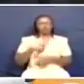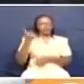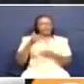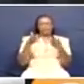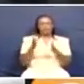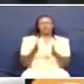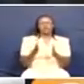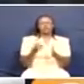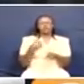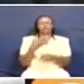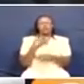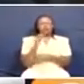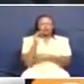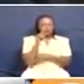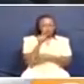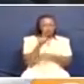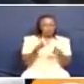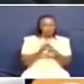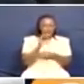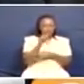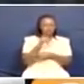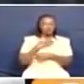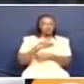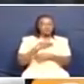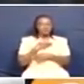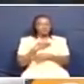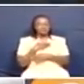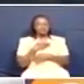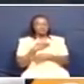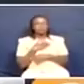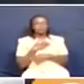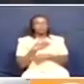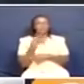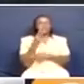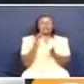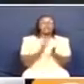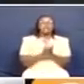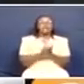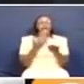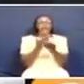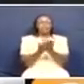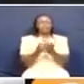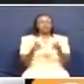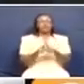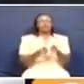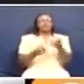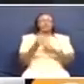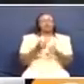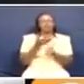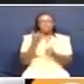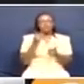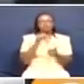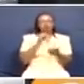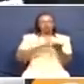would request you and urge you to hold and find that the application as a reaction ought to be rejected and